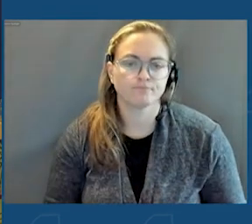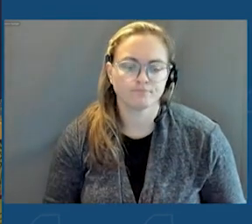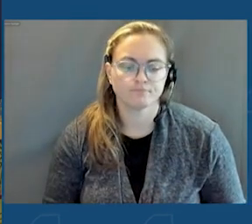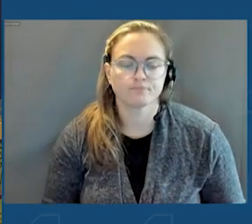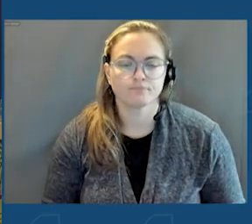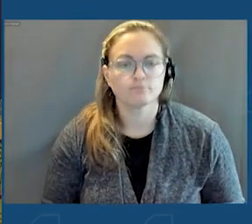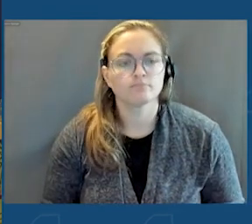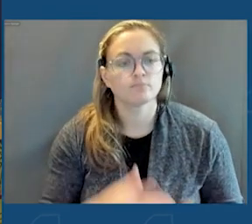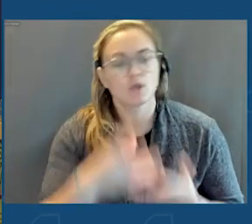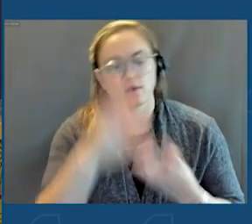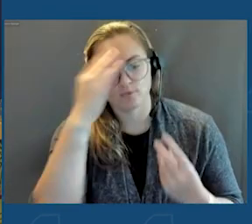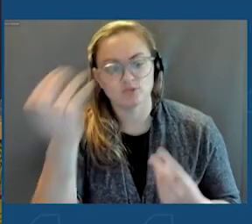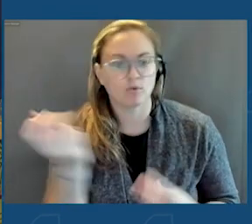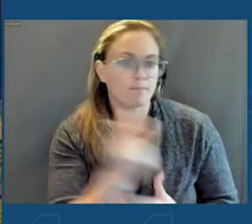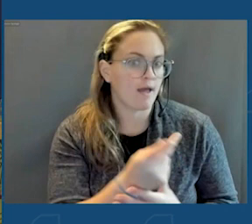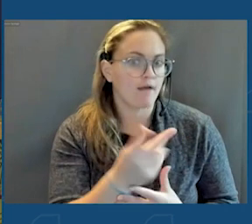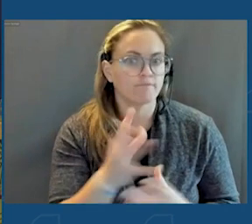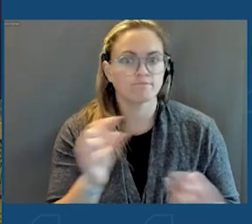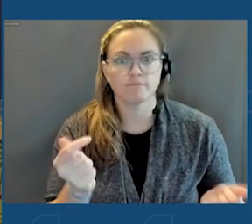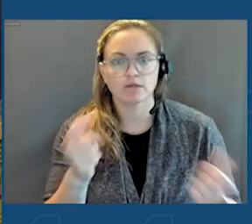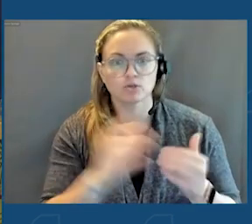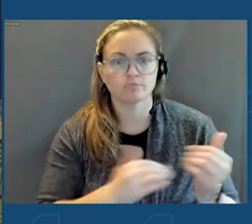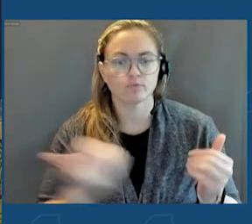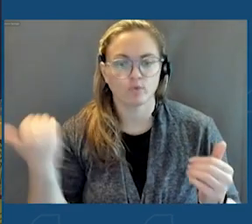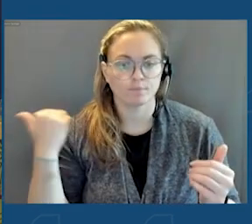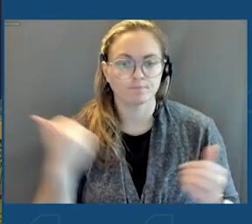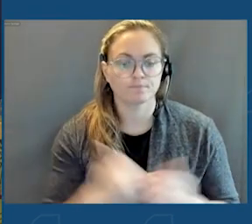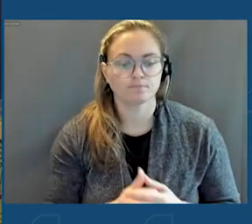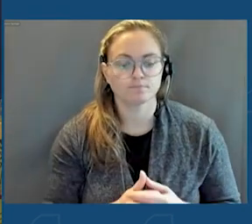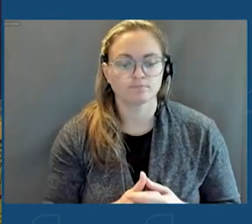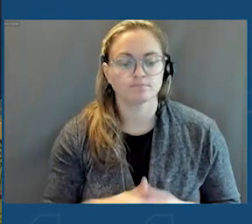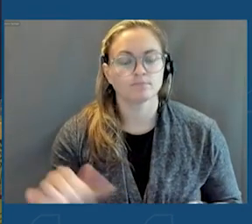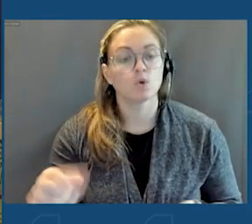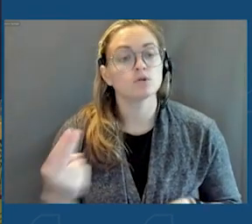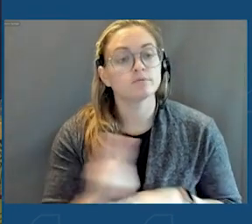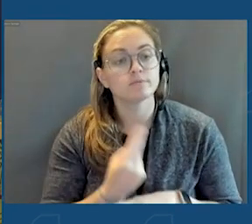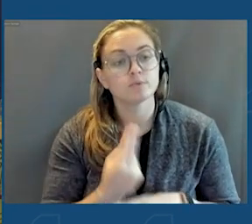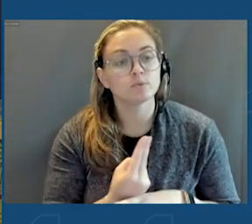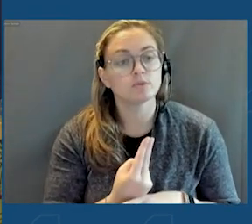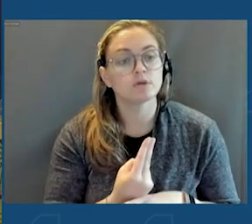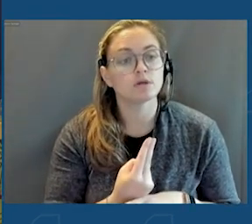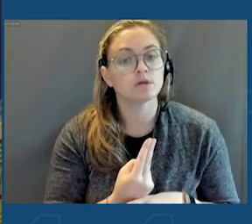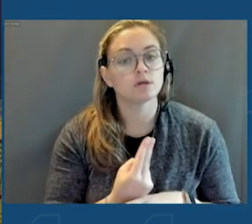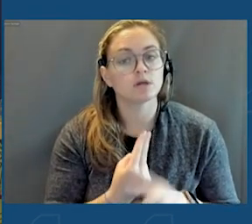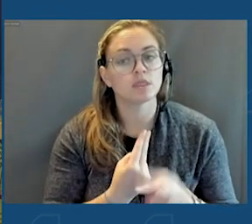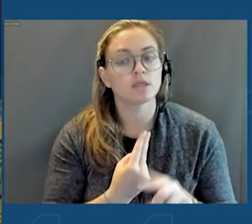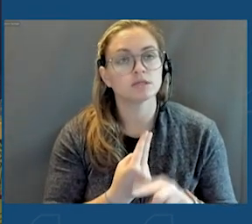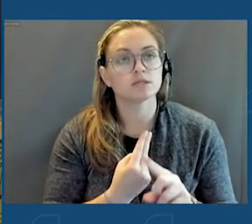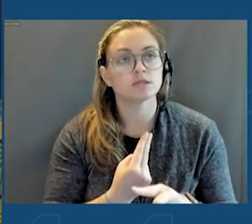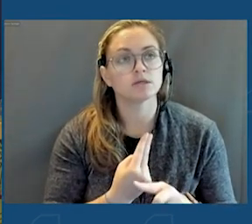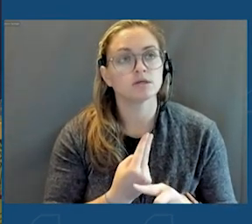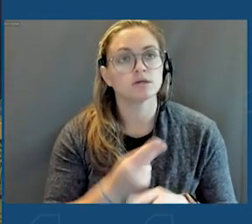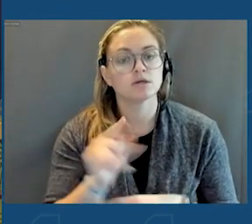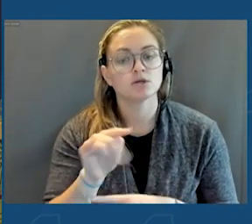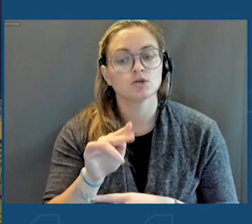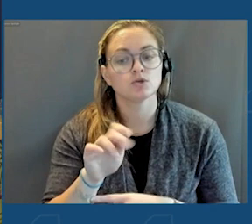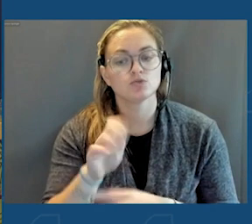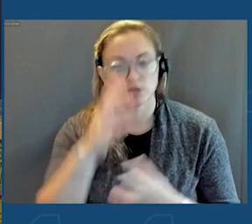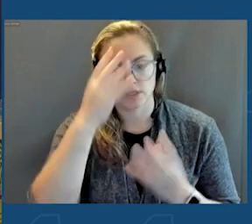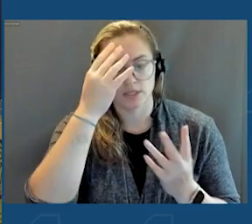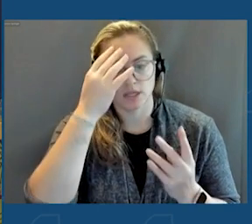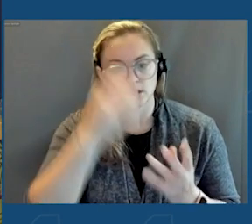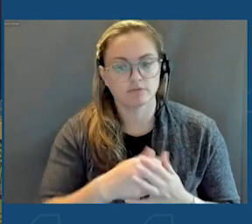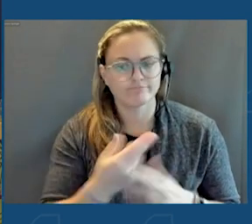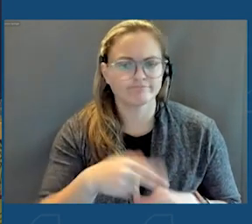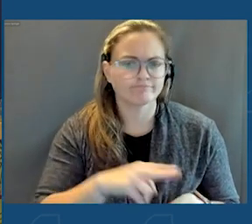back quicker than before. We're also utilizing this trace data and, of